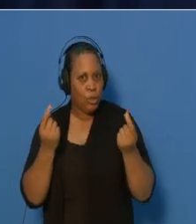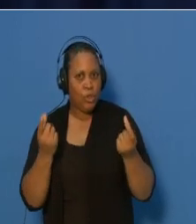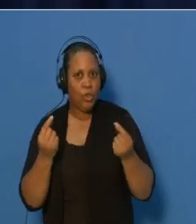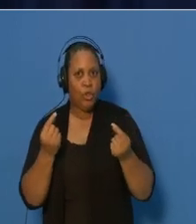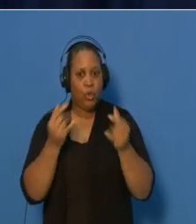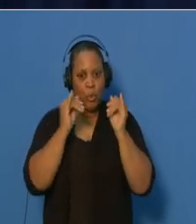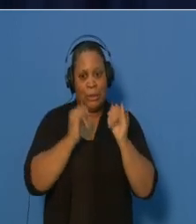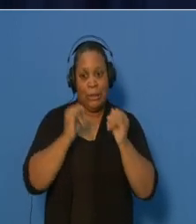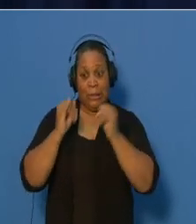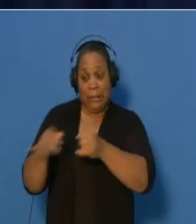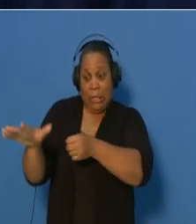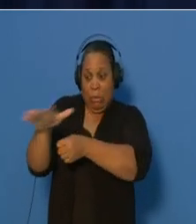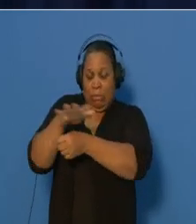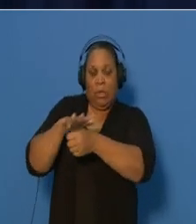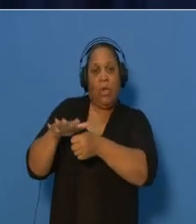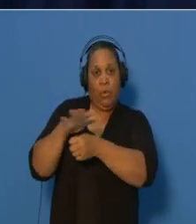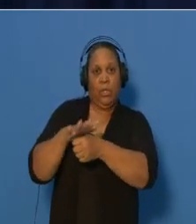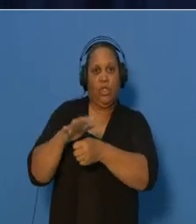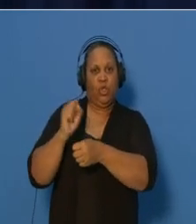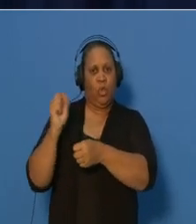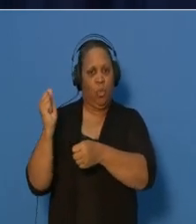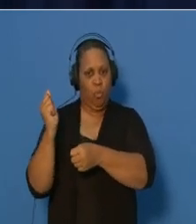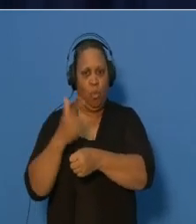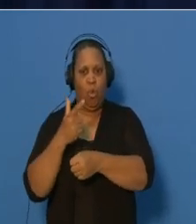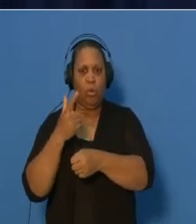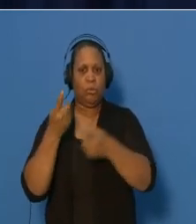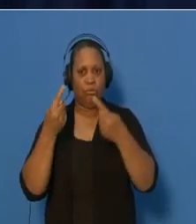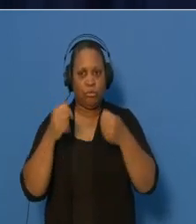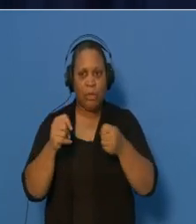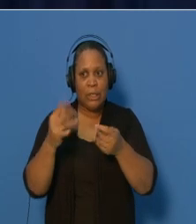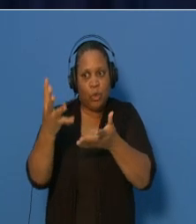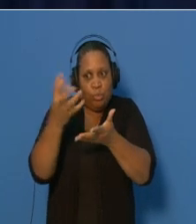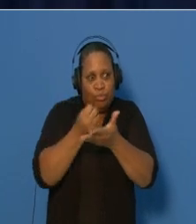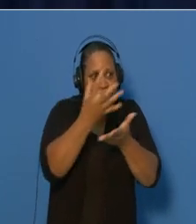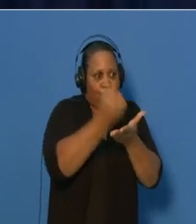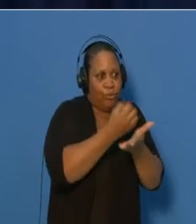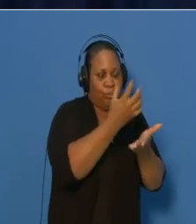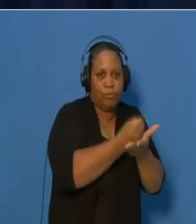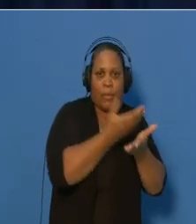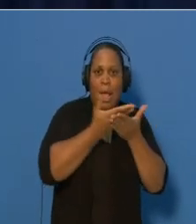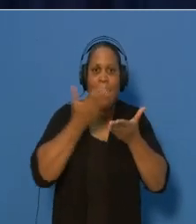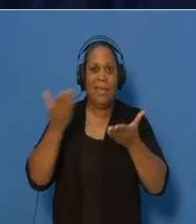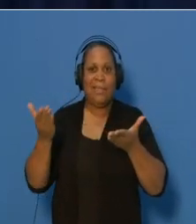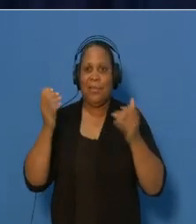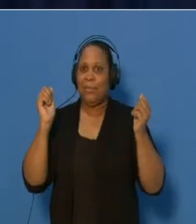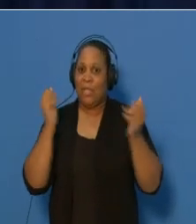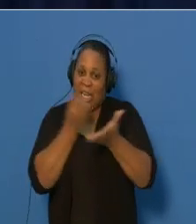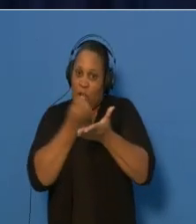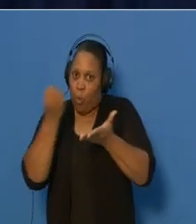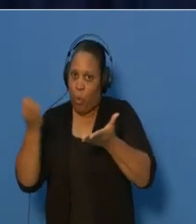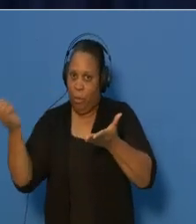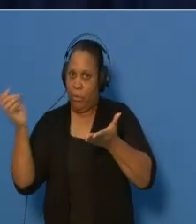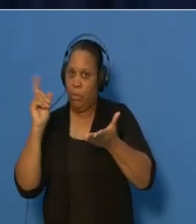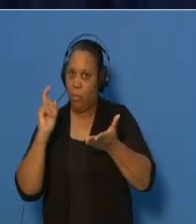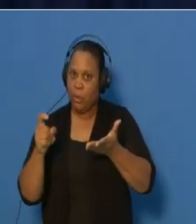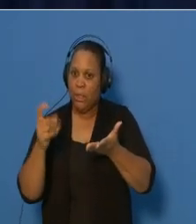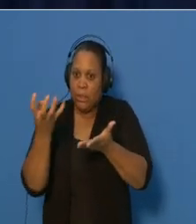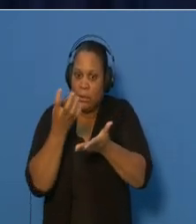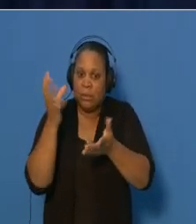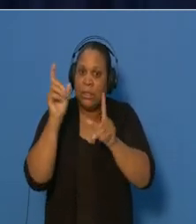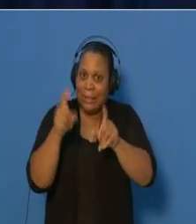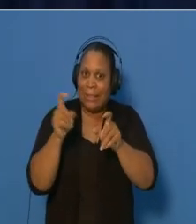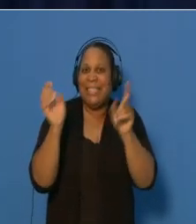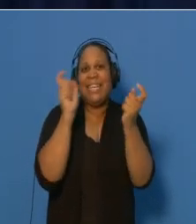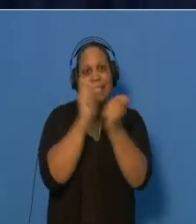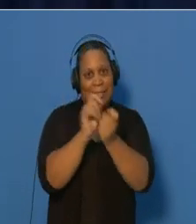individual jurisdictions, et cetera. So as we are all looking to procure certain items, there isn't a need for all of us to keep working on procuring the same items. So